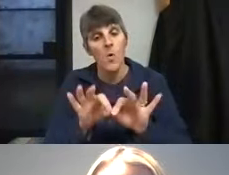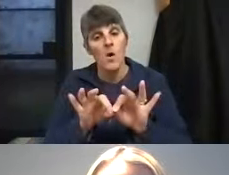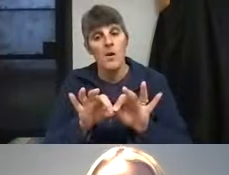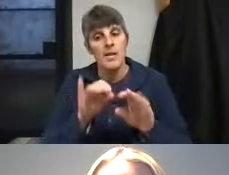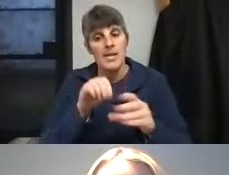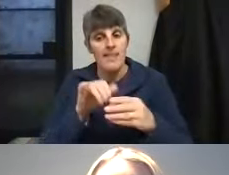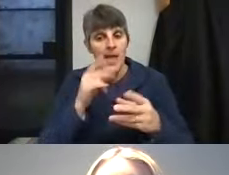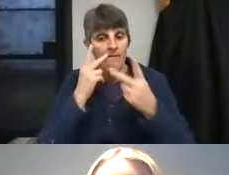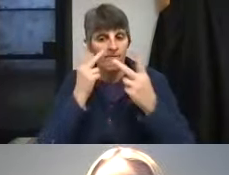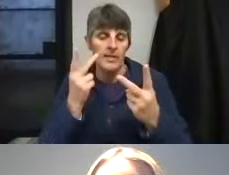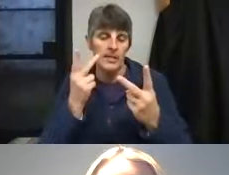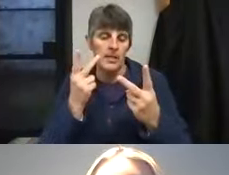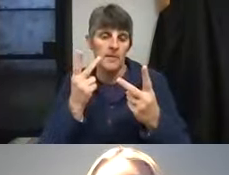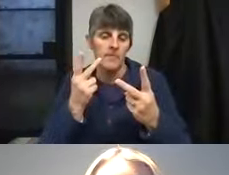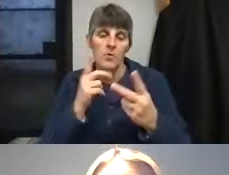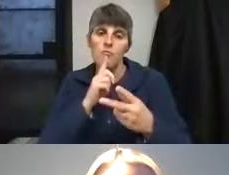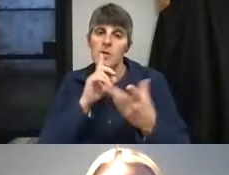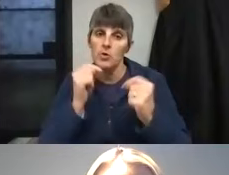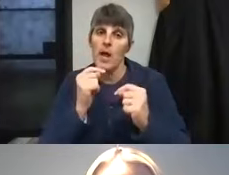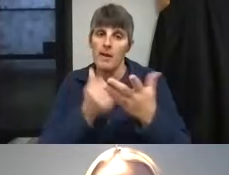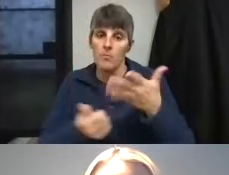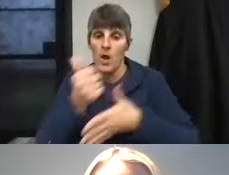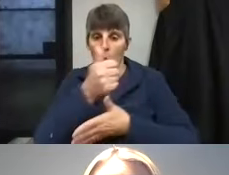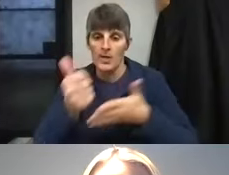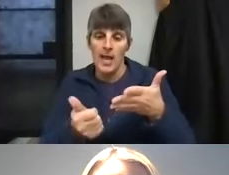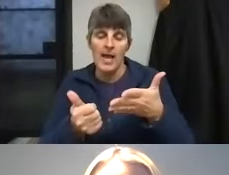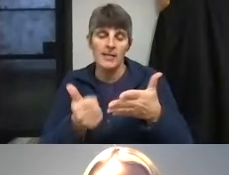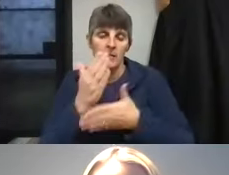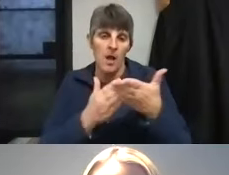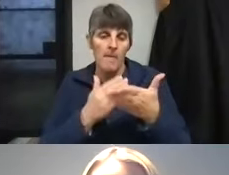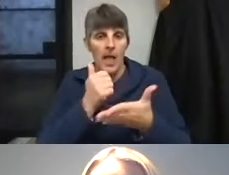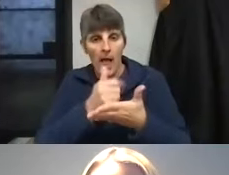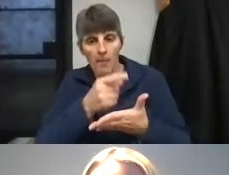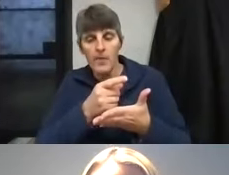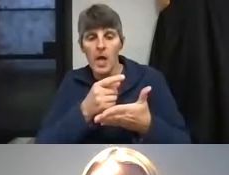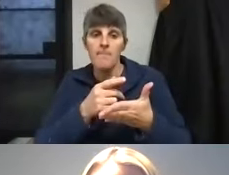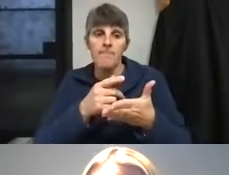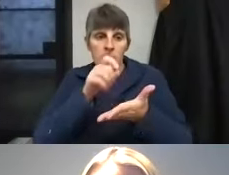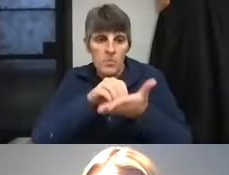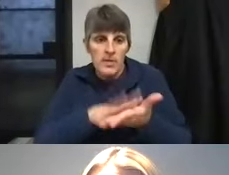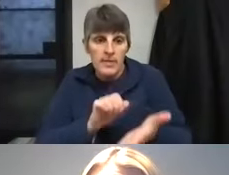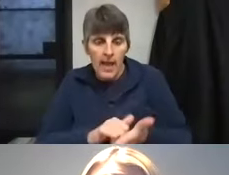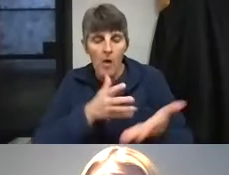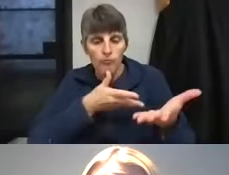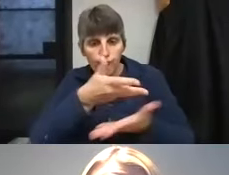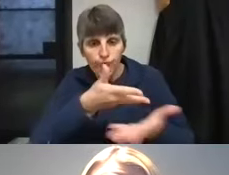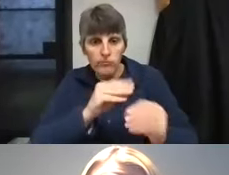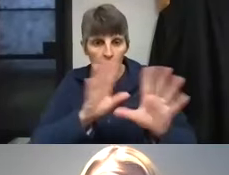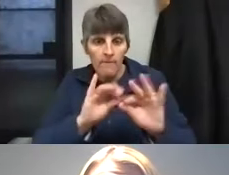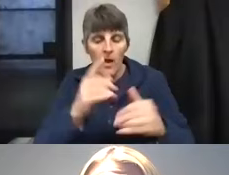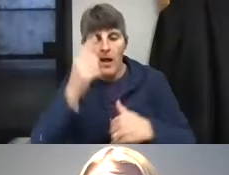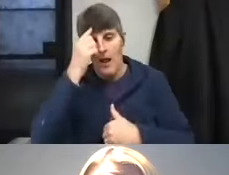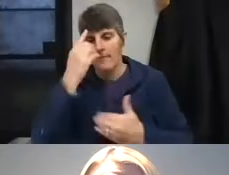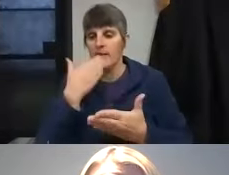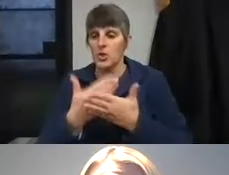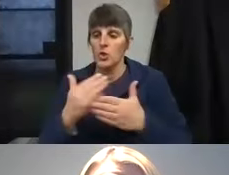that visit, really try to prioritize a few of those, help them break it down and write it down with them. I think it's good to do